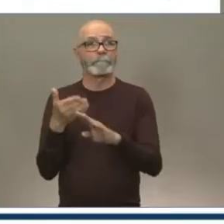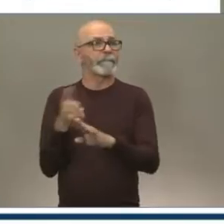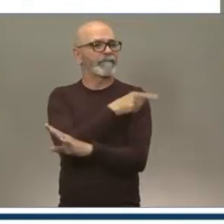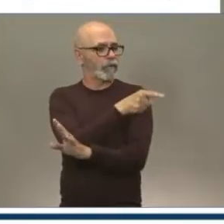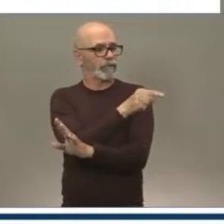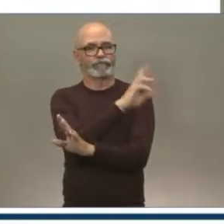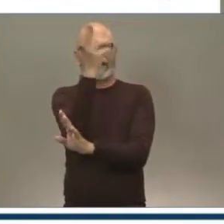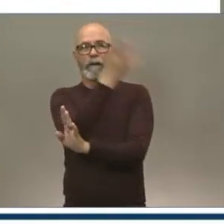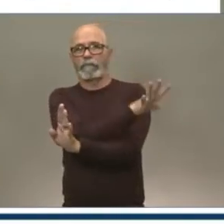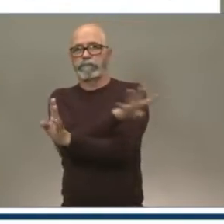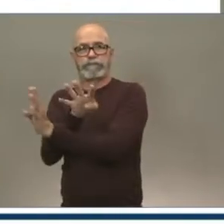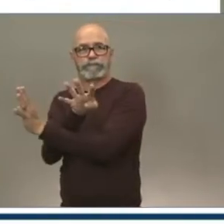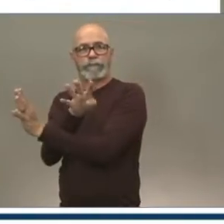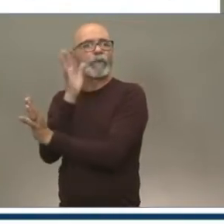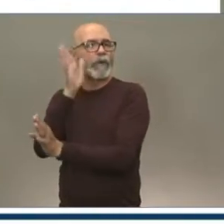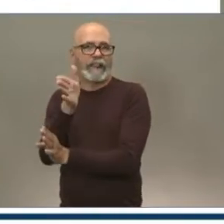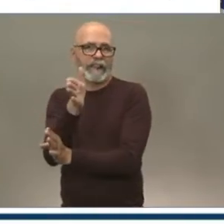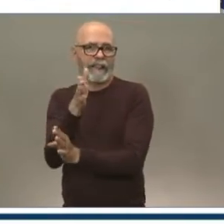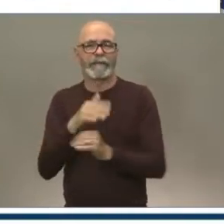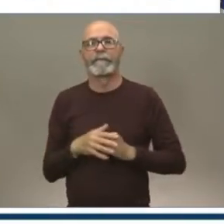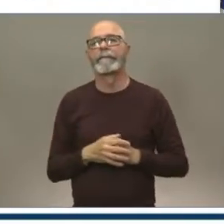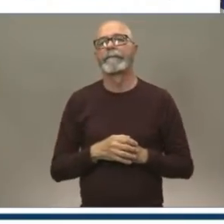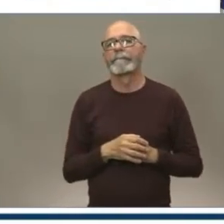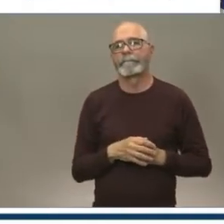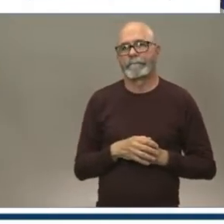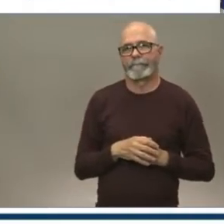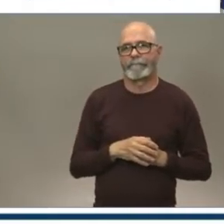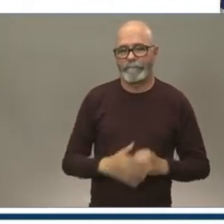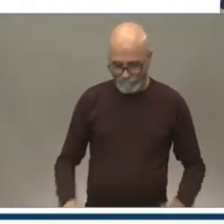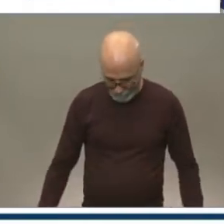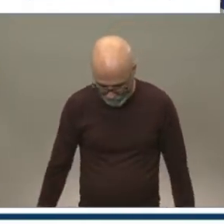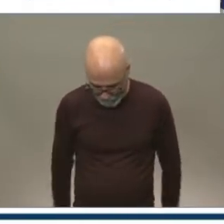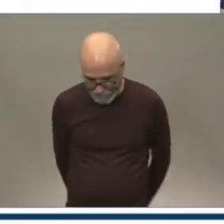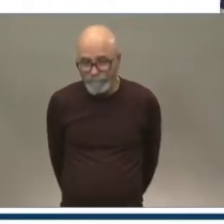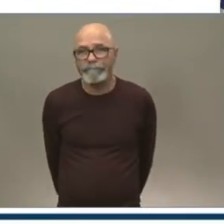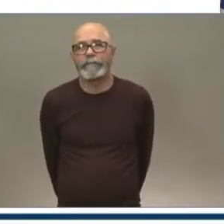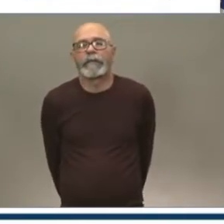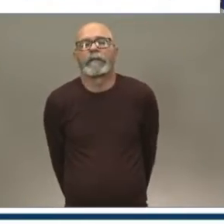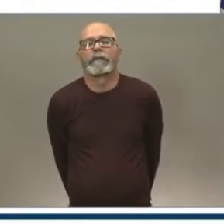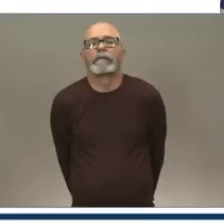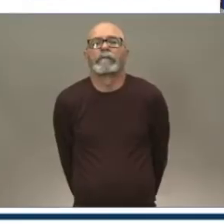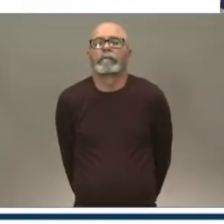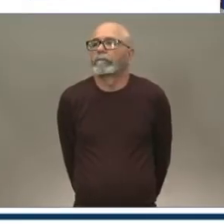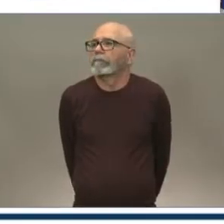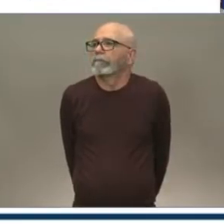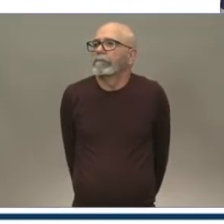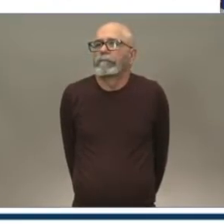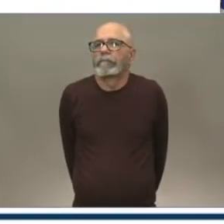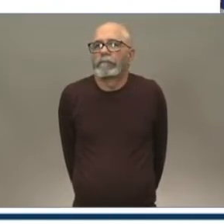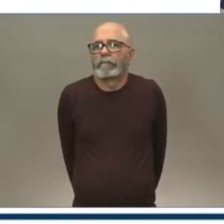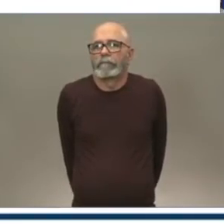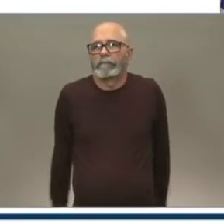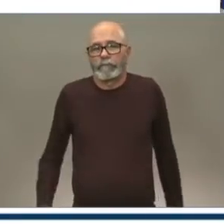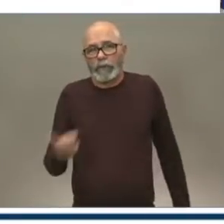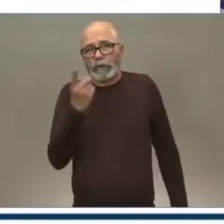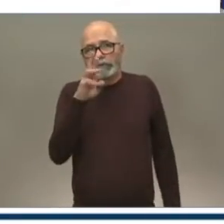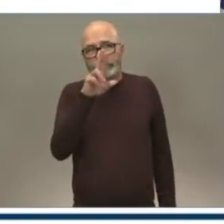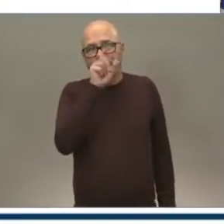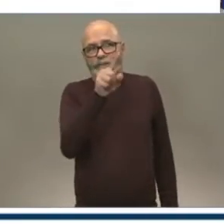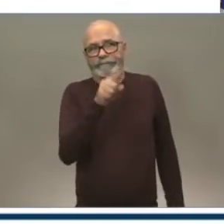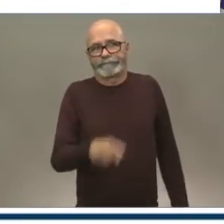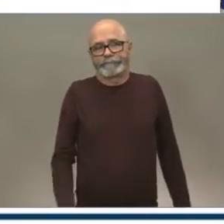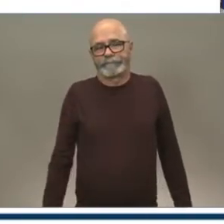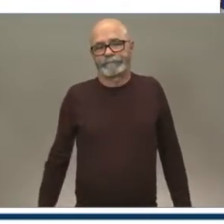that process. Go ahead, John, with your follow-up. Thanks. This is also for Dr. Strang. Regarding